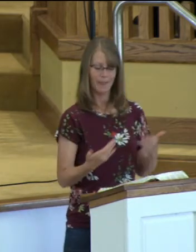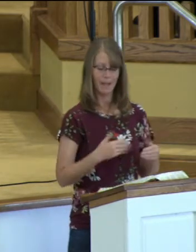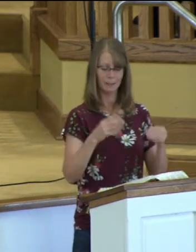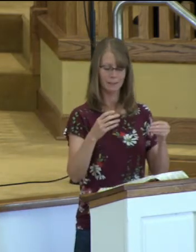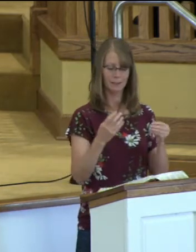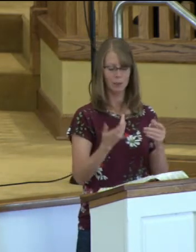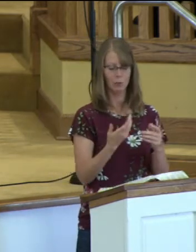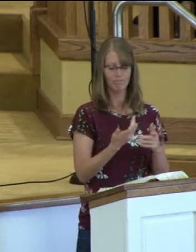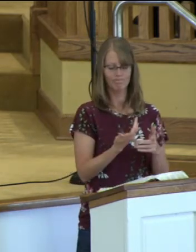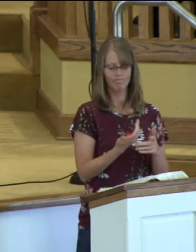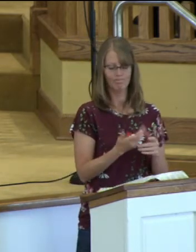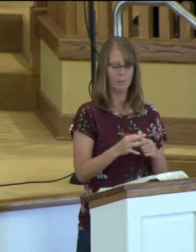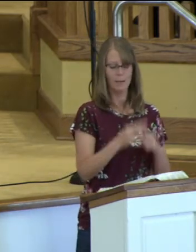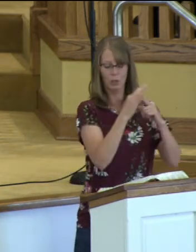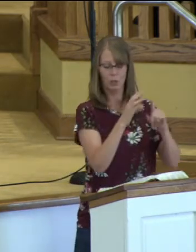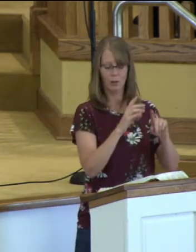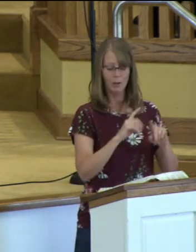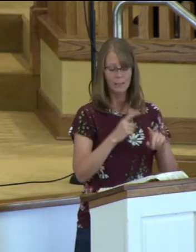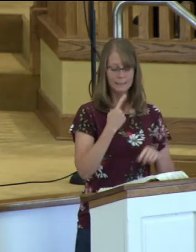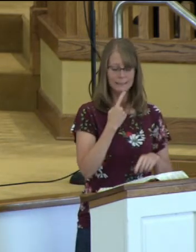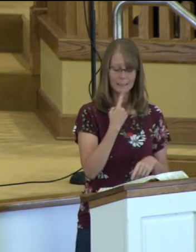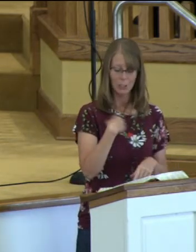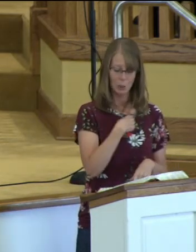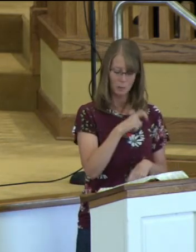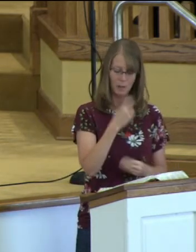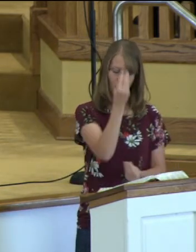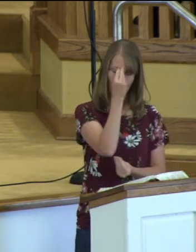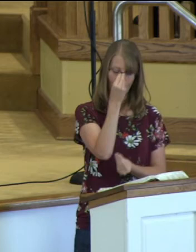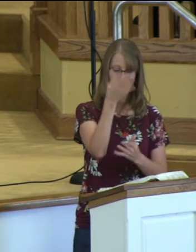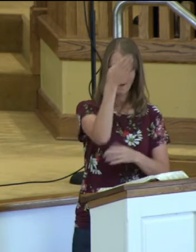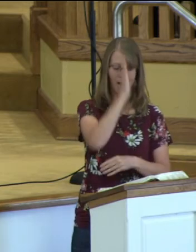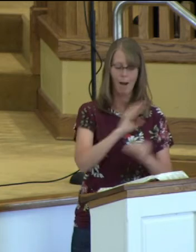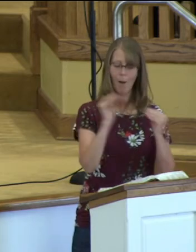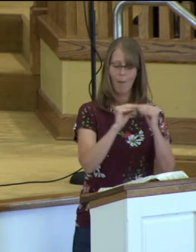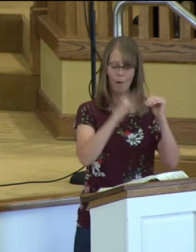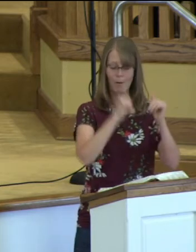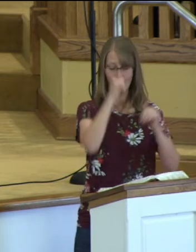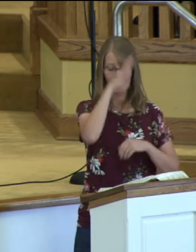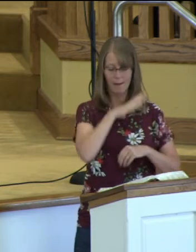than men. And then Peter preached a mighty sermon after that.